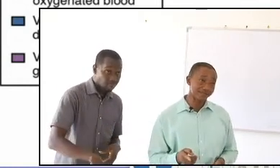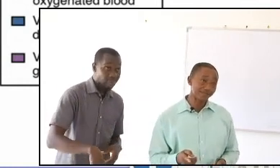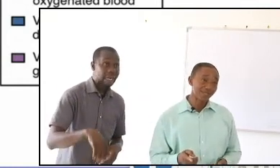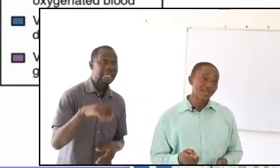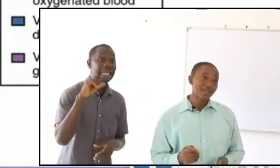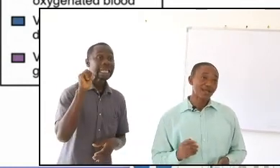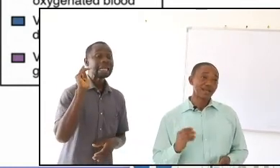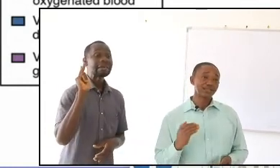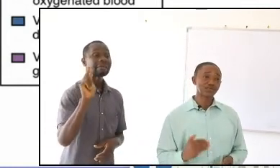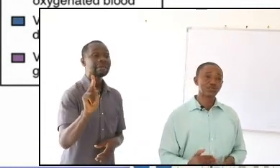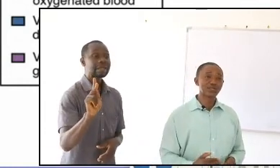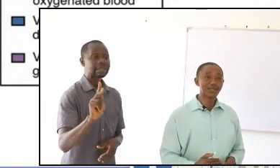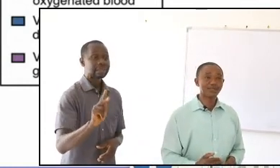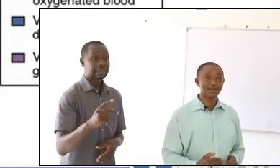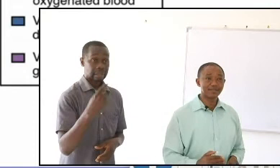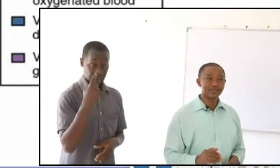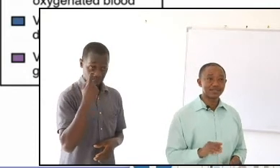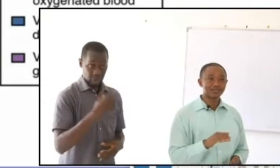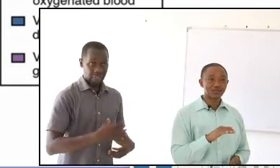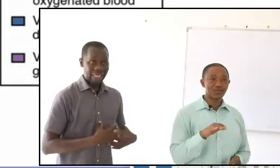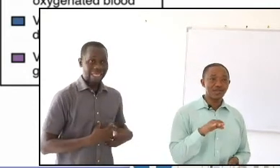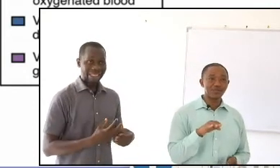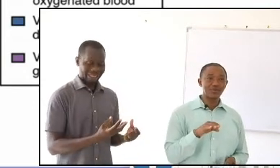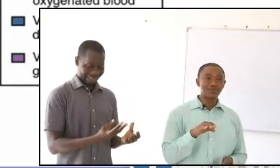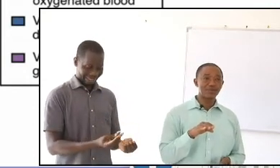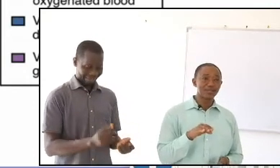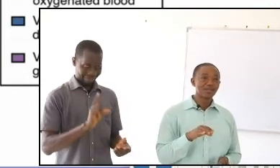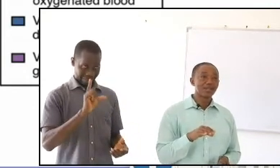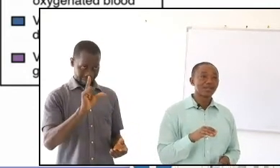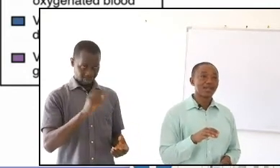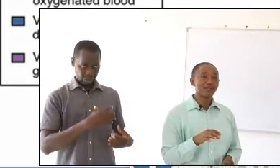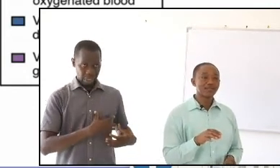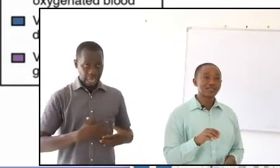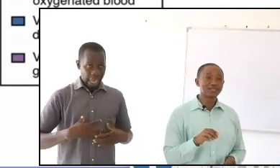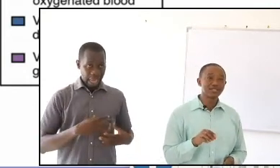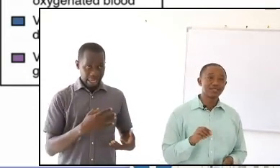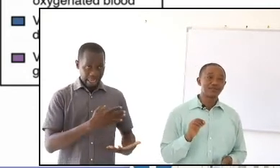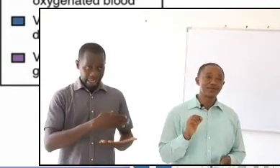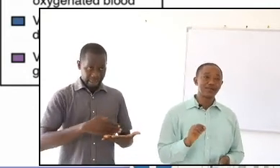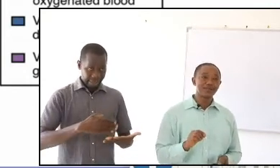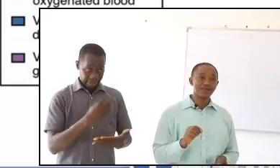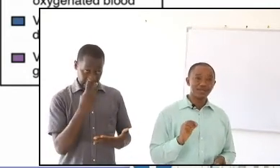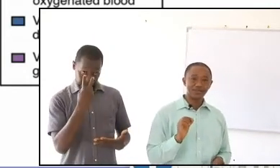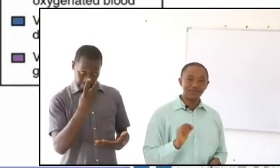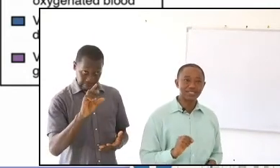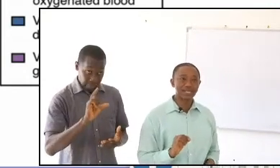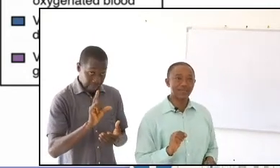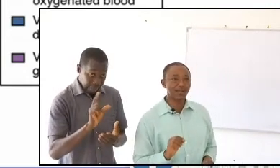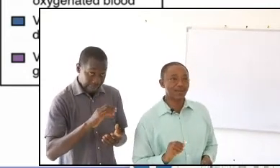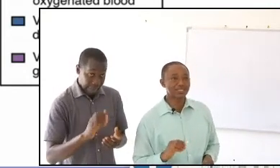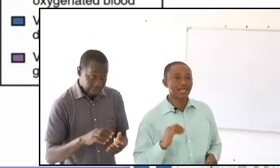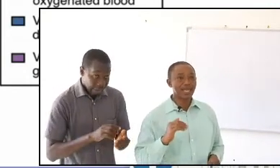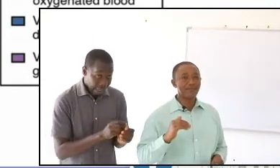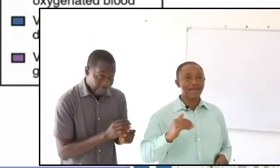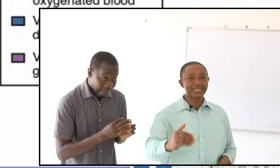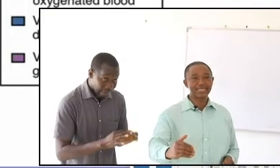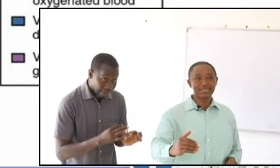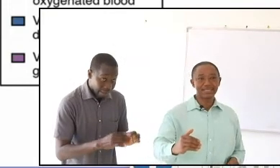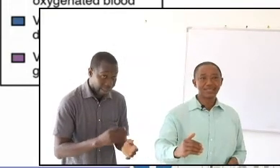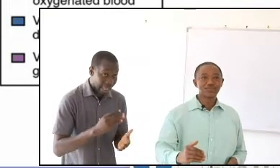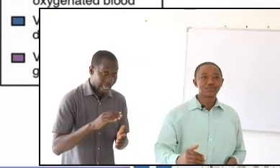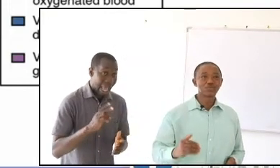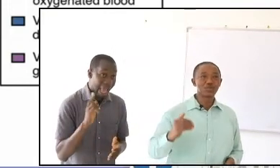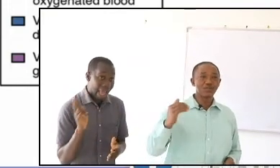vein. Let's go to the liver, somewhere in the middle. Now you can see for the liver, we describe them as